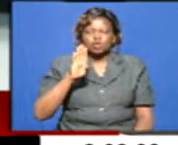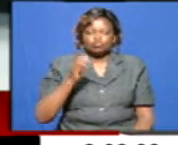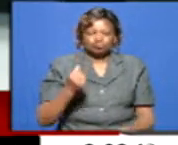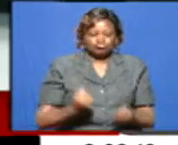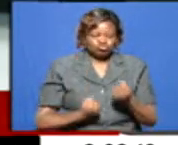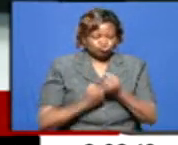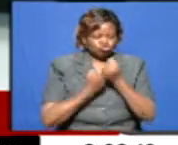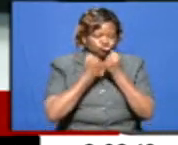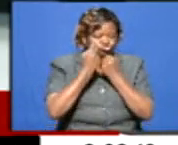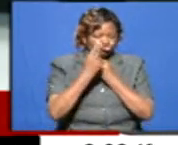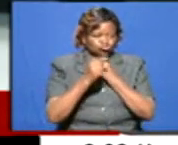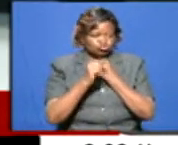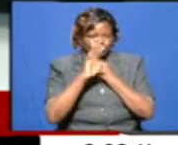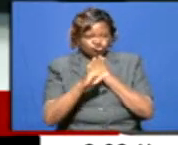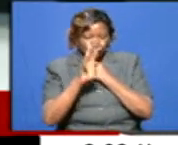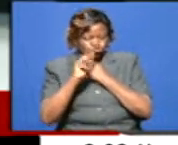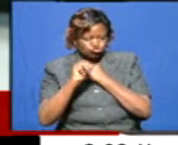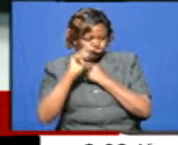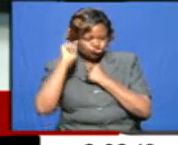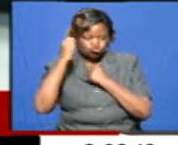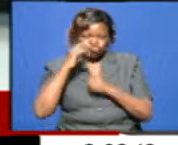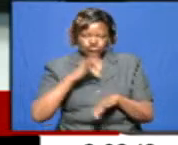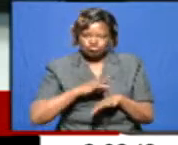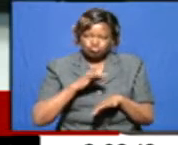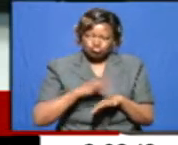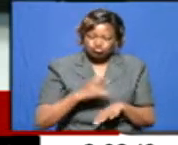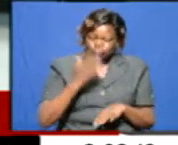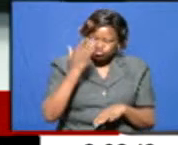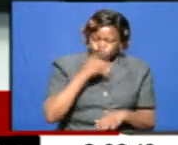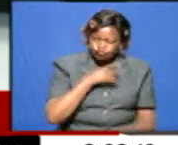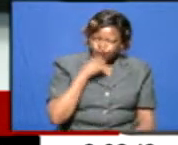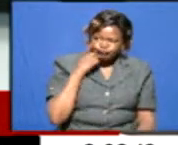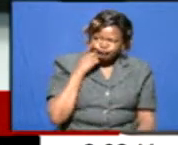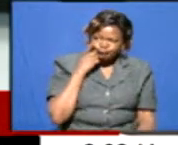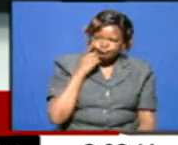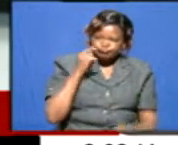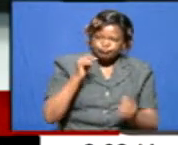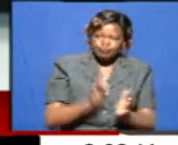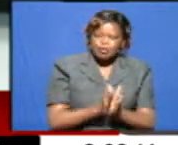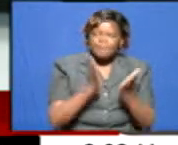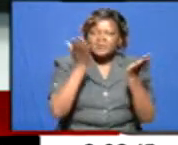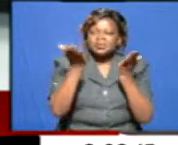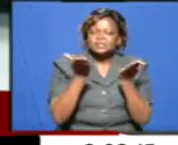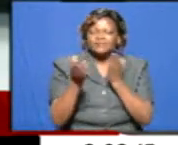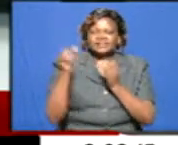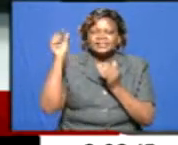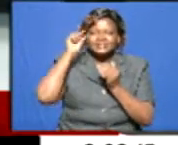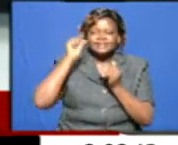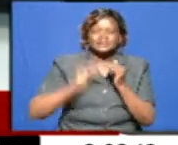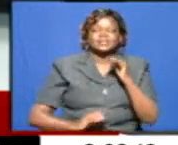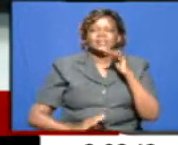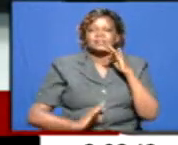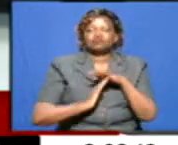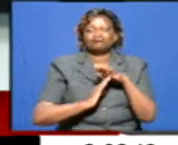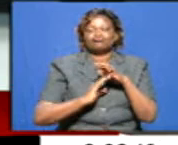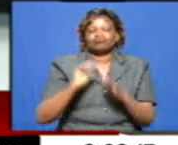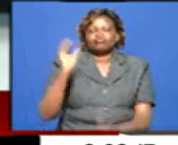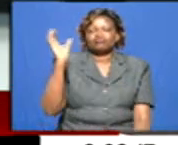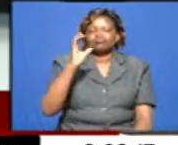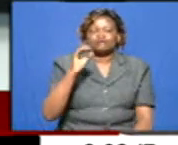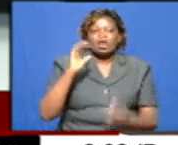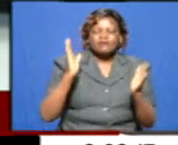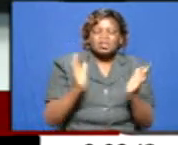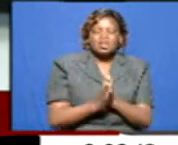2.5 million Kenyans affected by drought. Public Service, Gender, Senior Citizen Affairs and Special